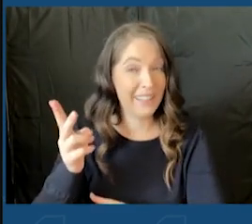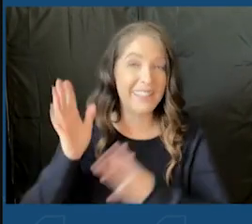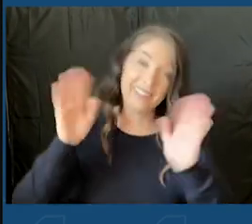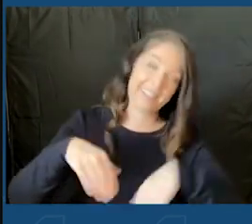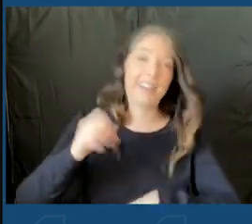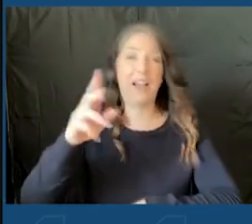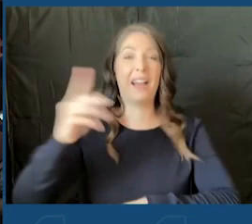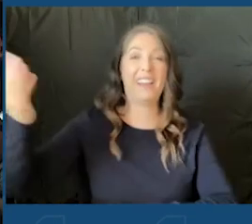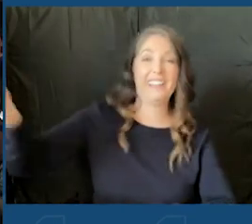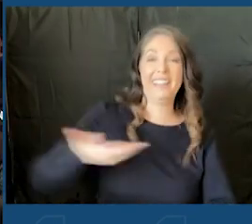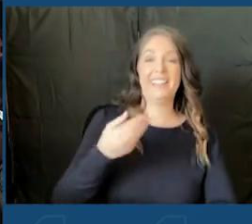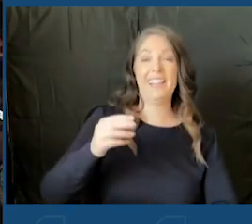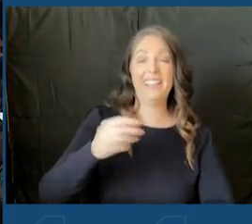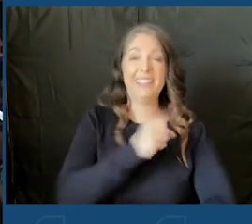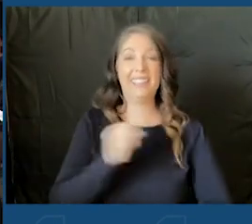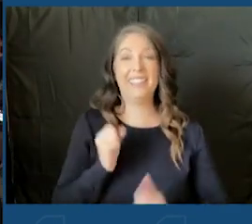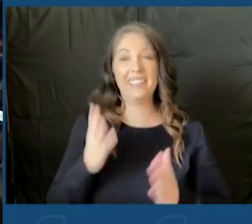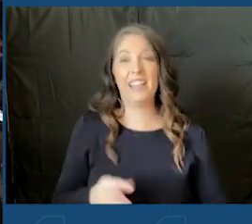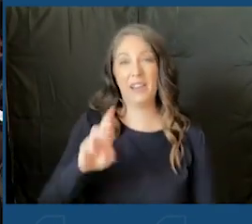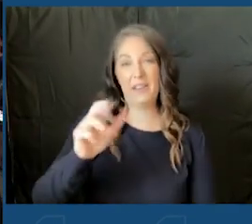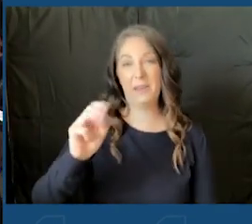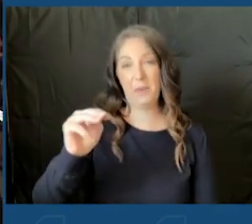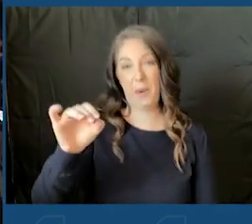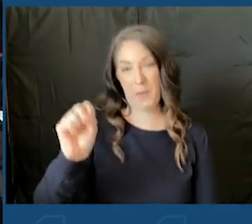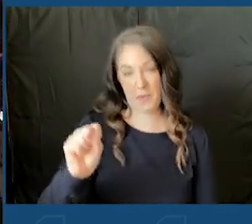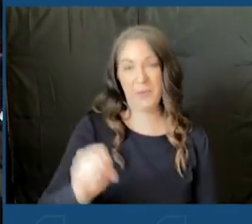Senator Ramos up to the podium. Thank you.